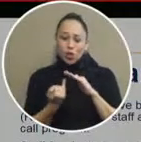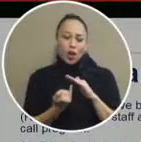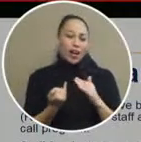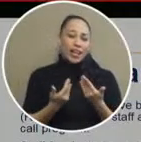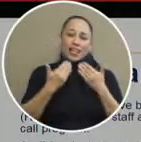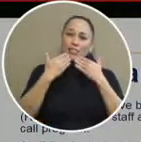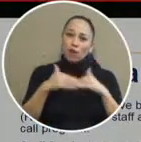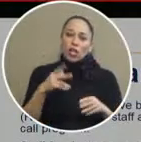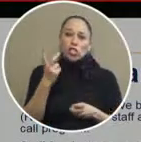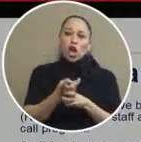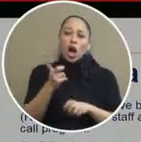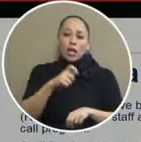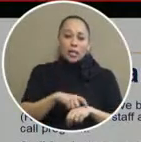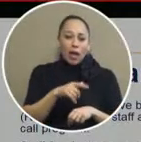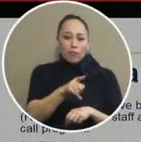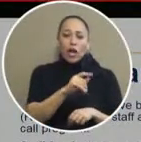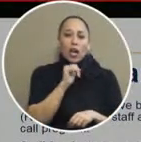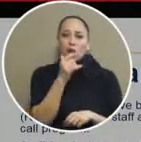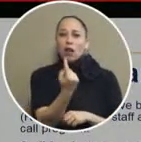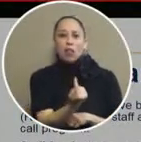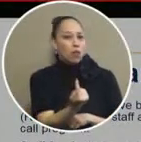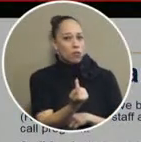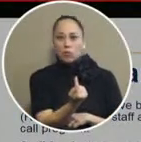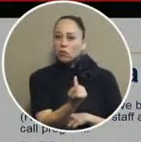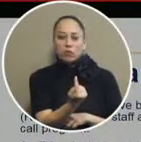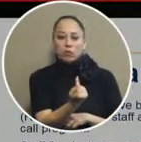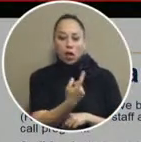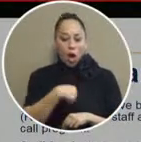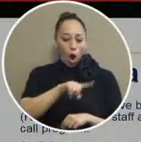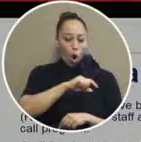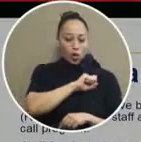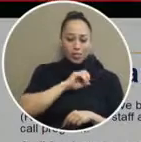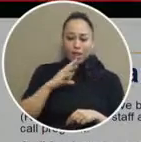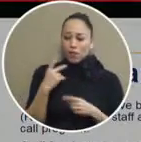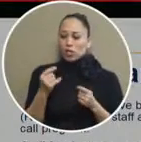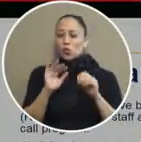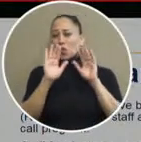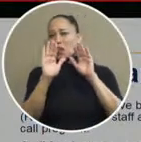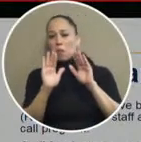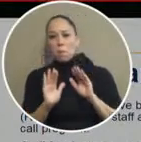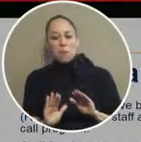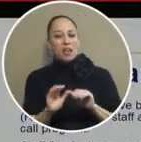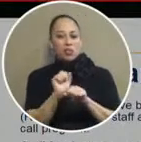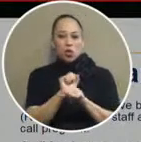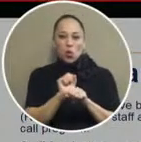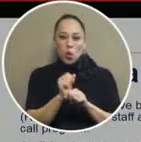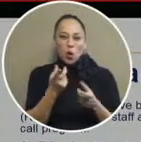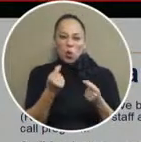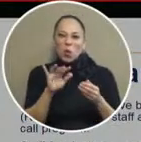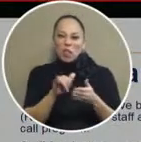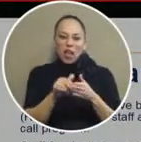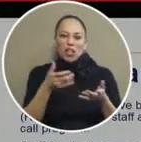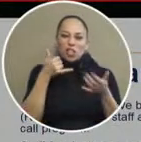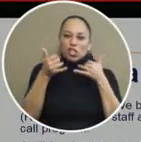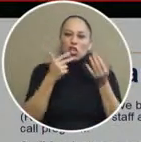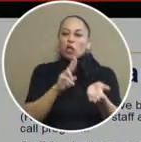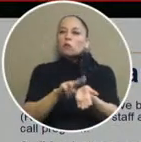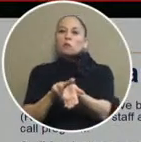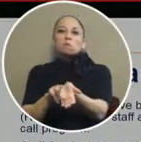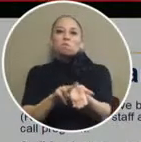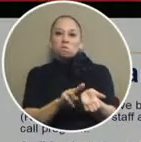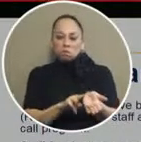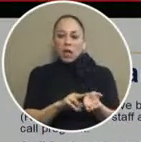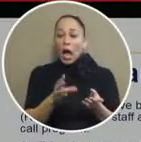feel isolated and that they know that they are not alone. Our staff has done a tremendous job activating that. I also